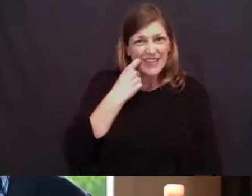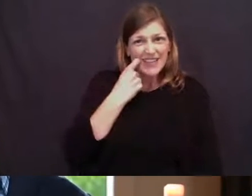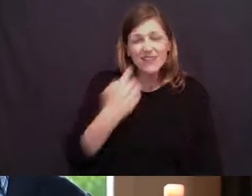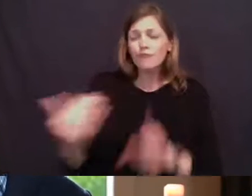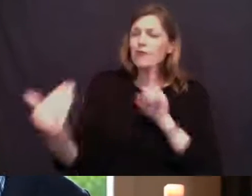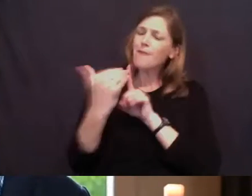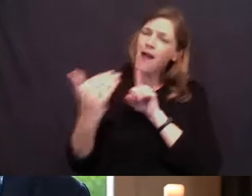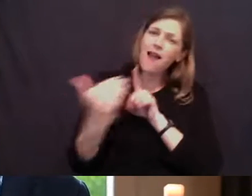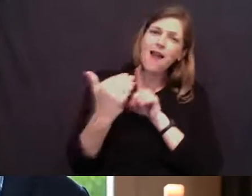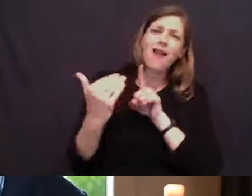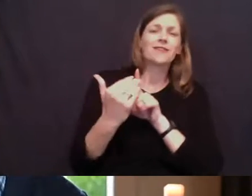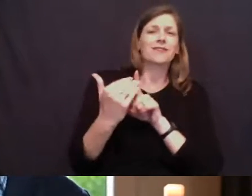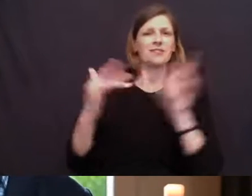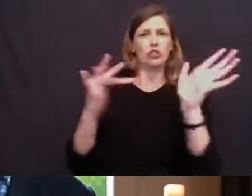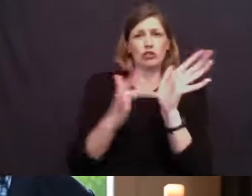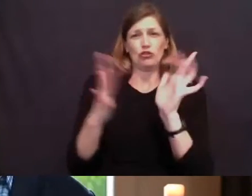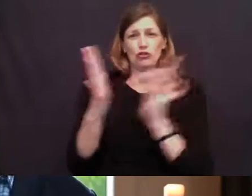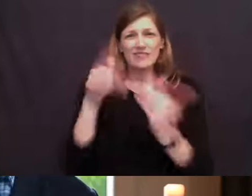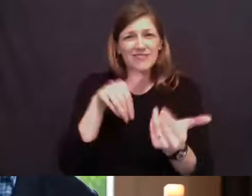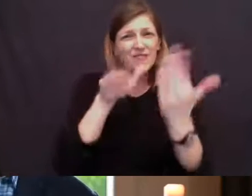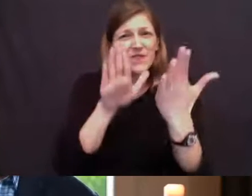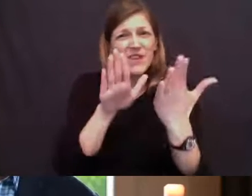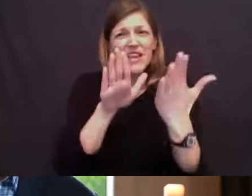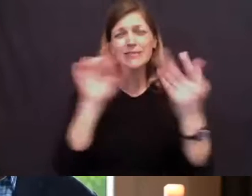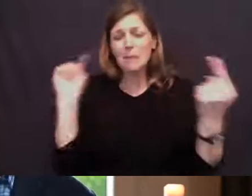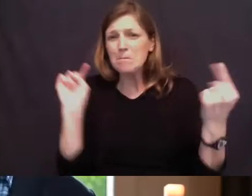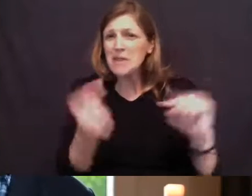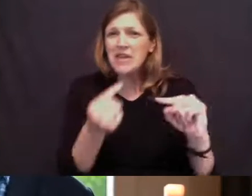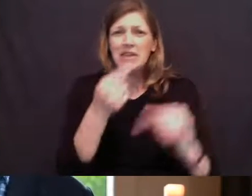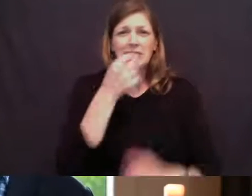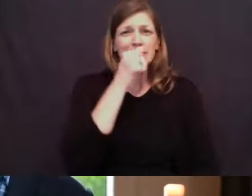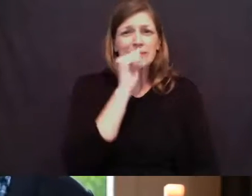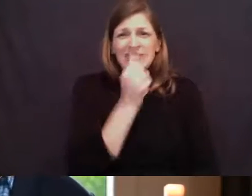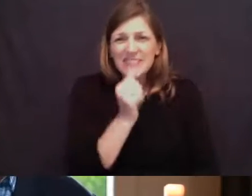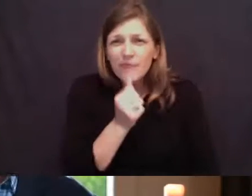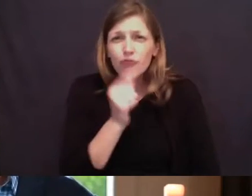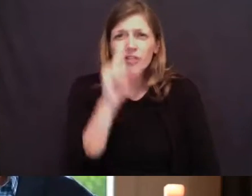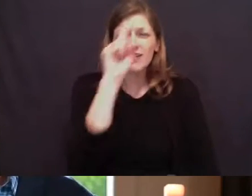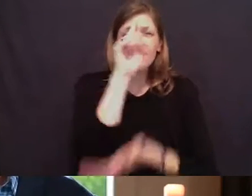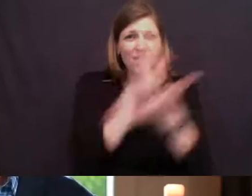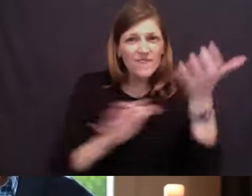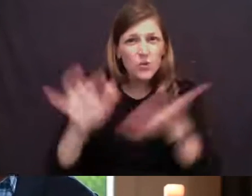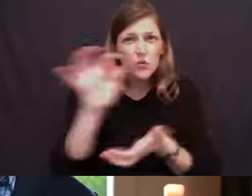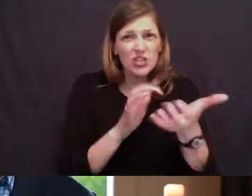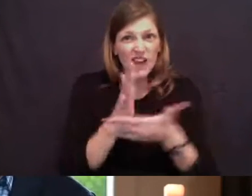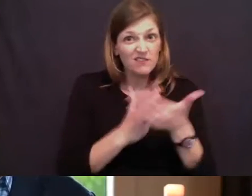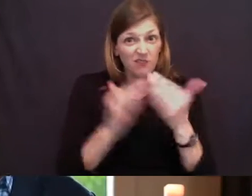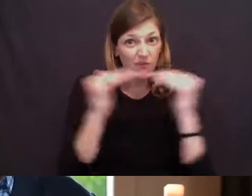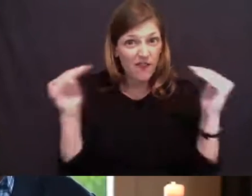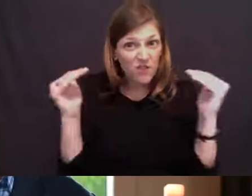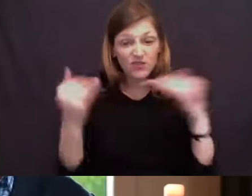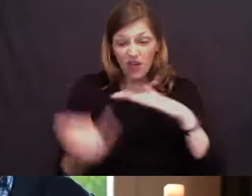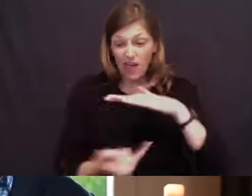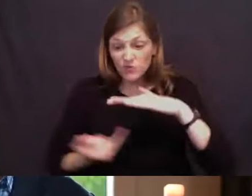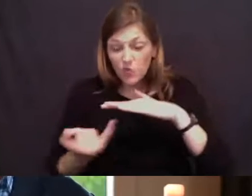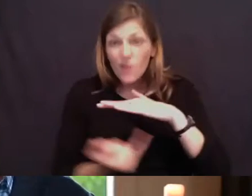reminds us that Jesus faced pain and suffering and confusion at some levels and isolation